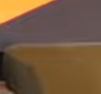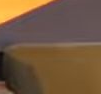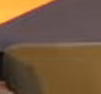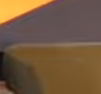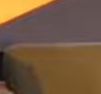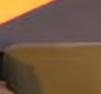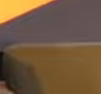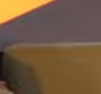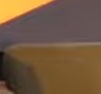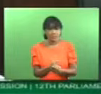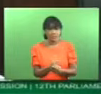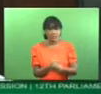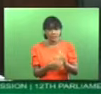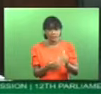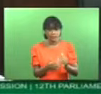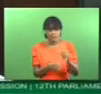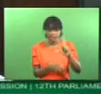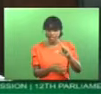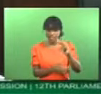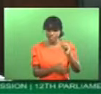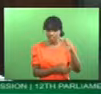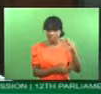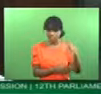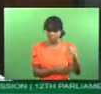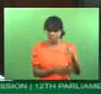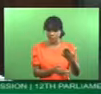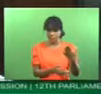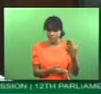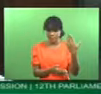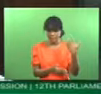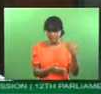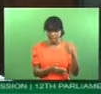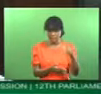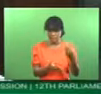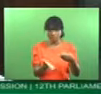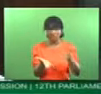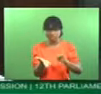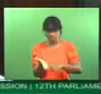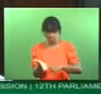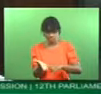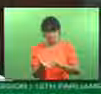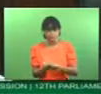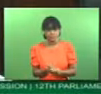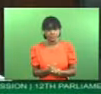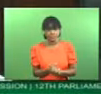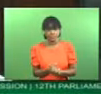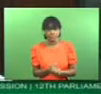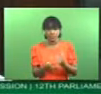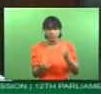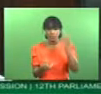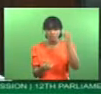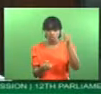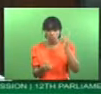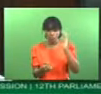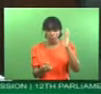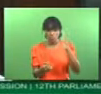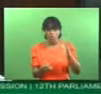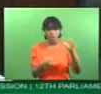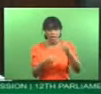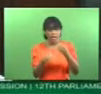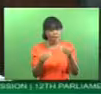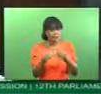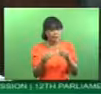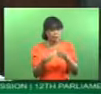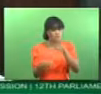nurture entrepreneurship? Minister of Finance Colin Bird says the respective ministers will expand on the plans raised during his